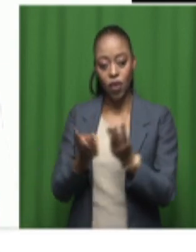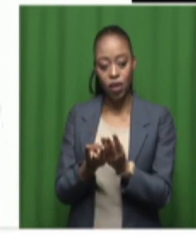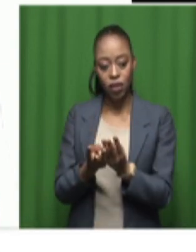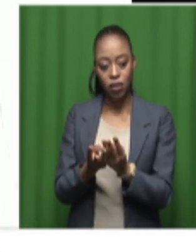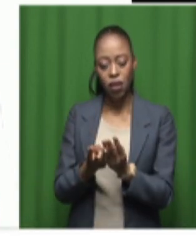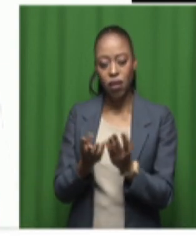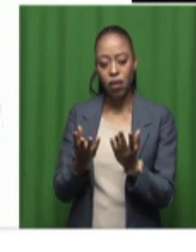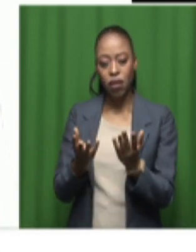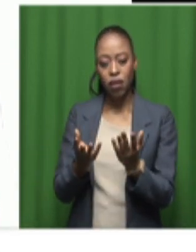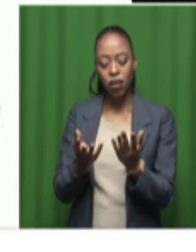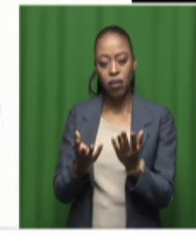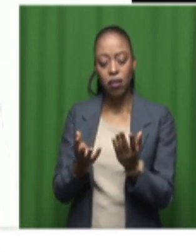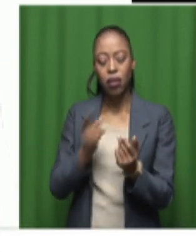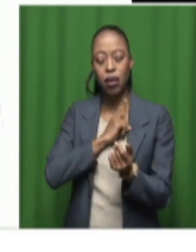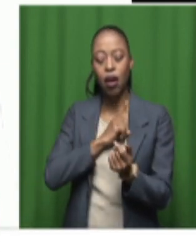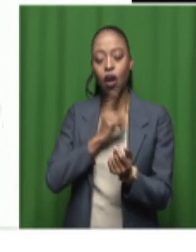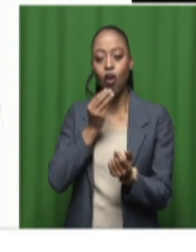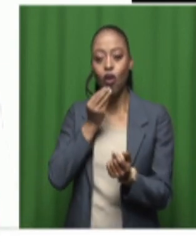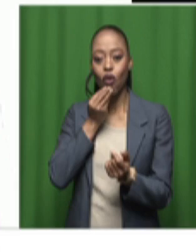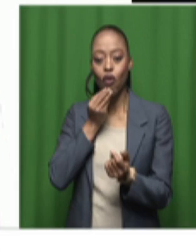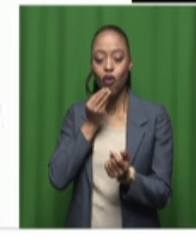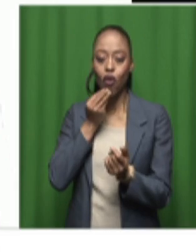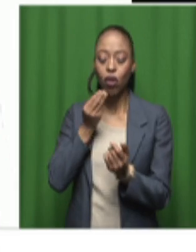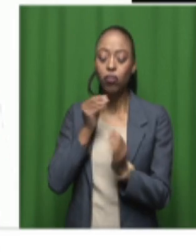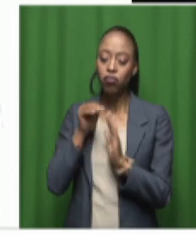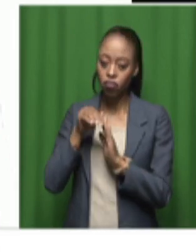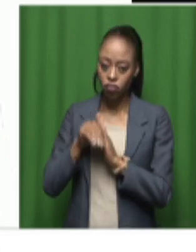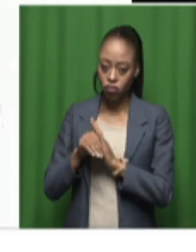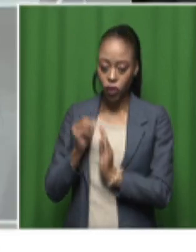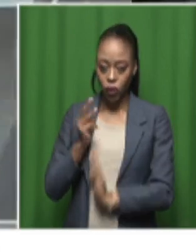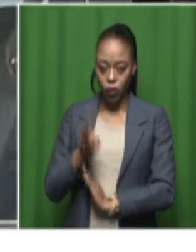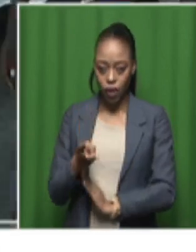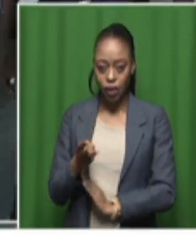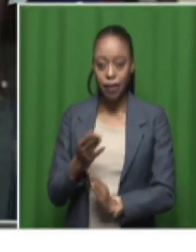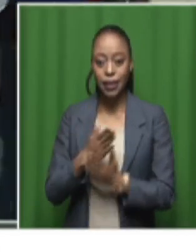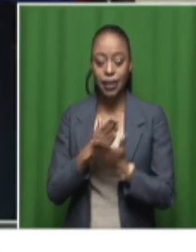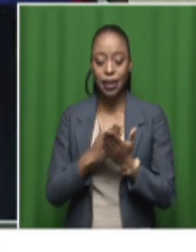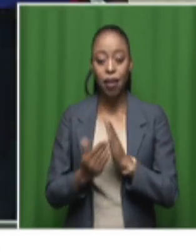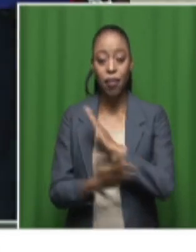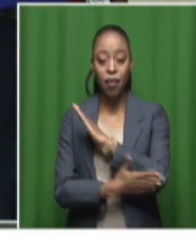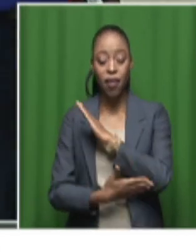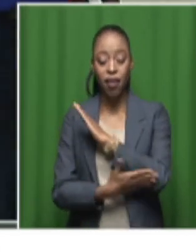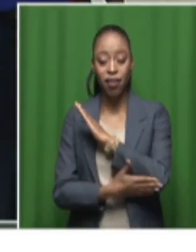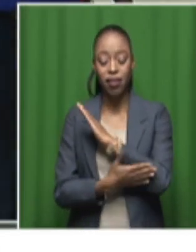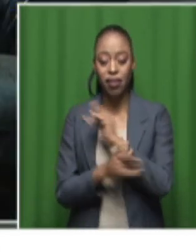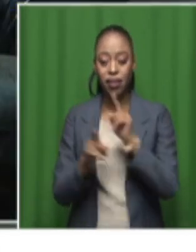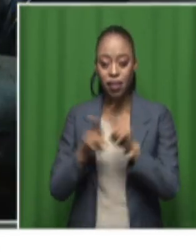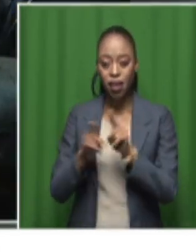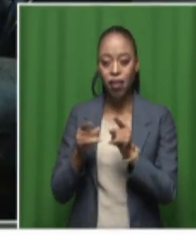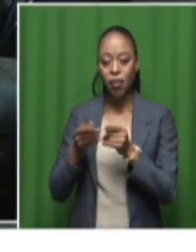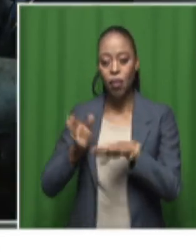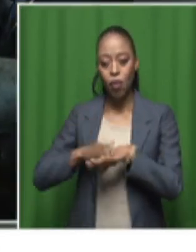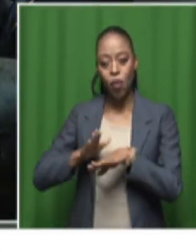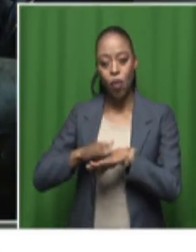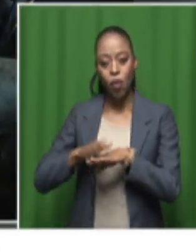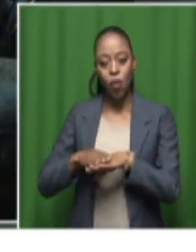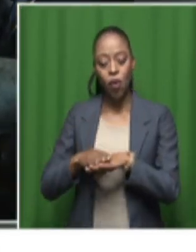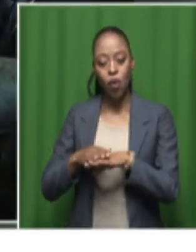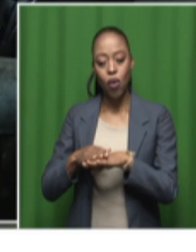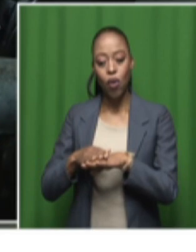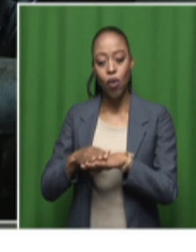fuel prices globally coming down. And it's also led to some countries opening up. So, for instance, India